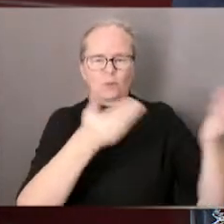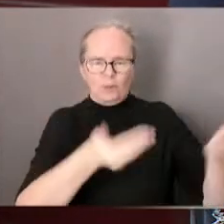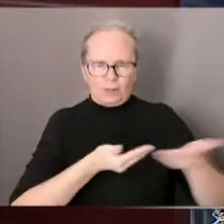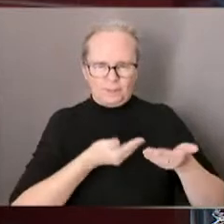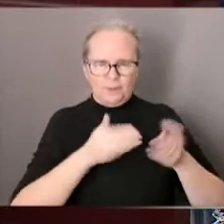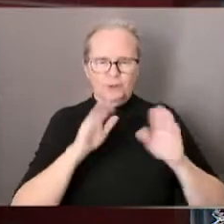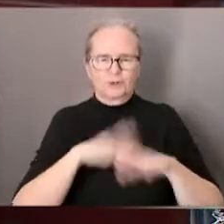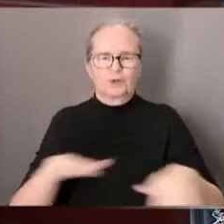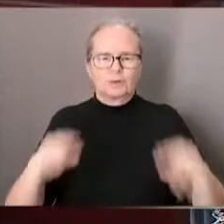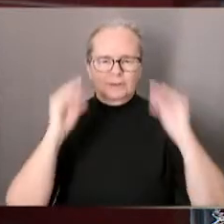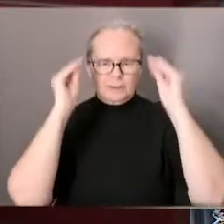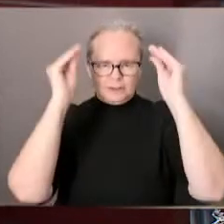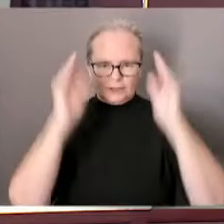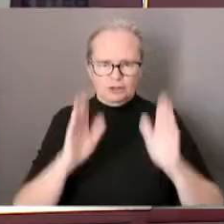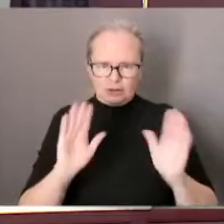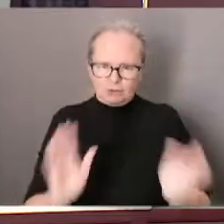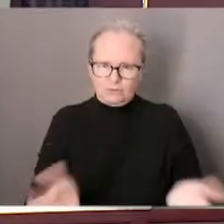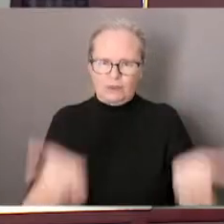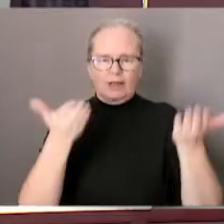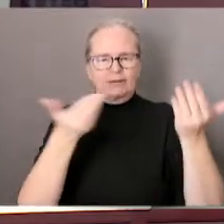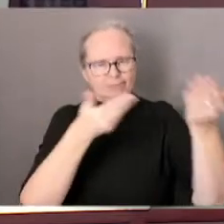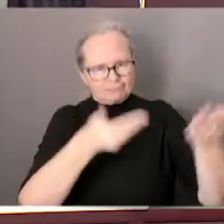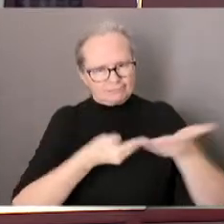welcome of the assembly